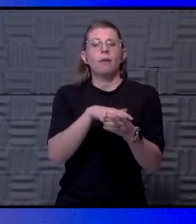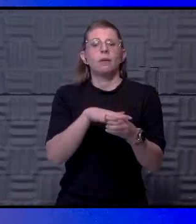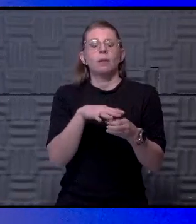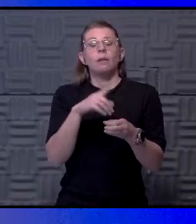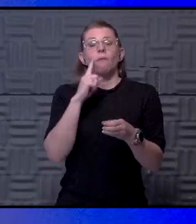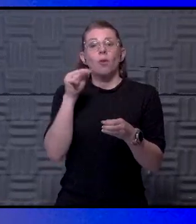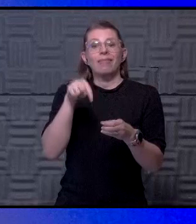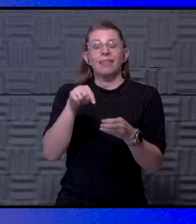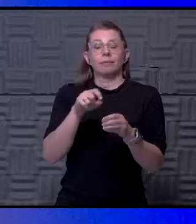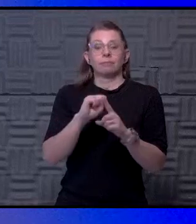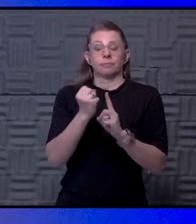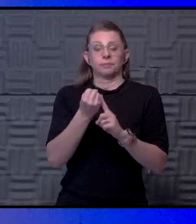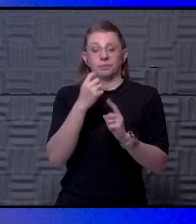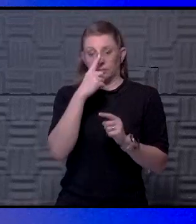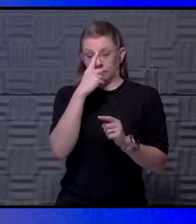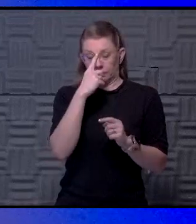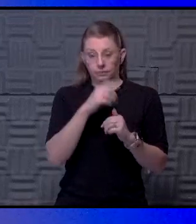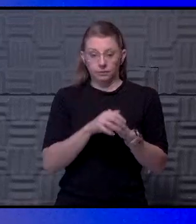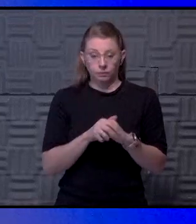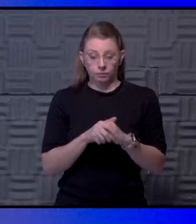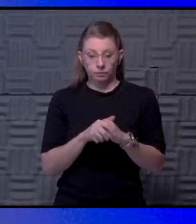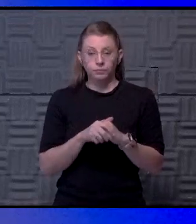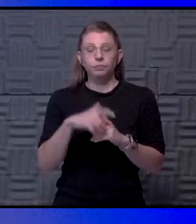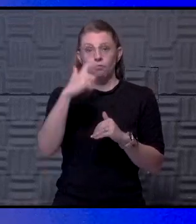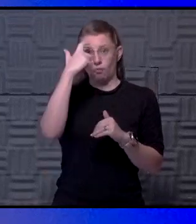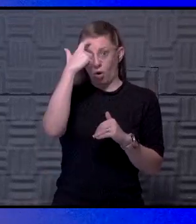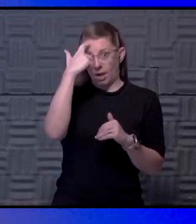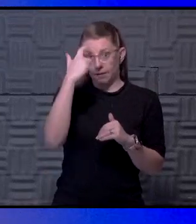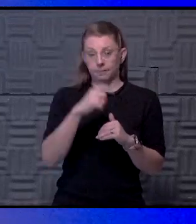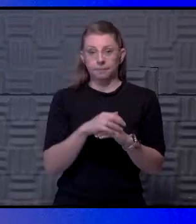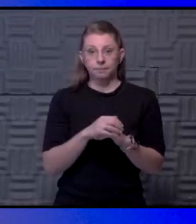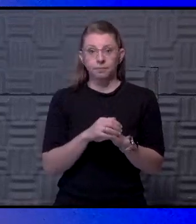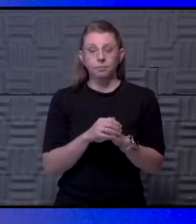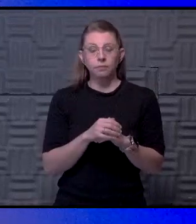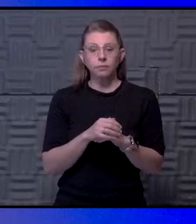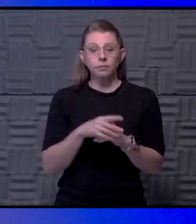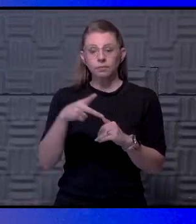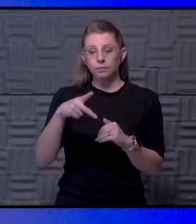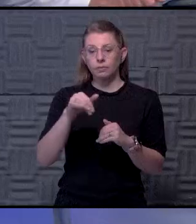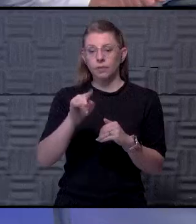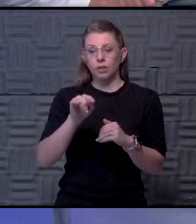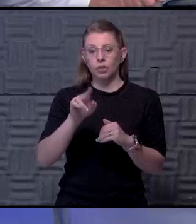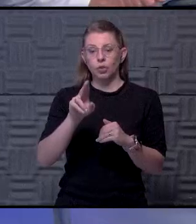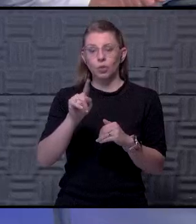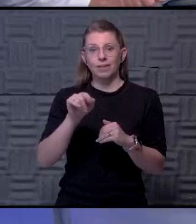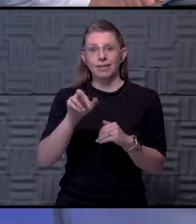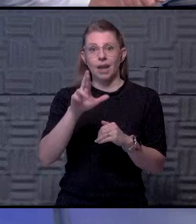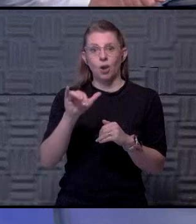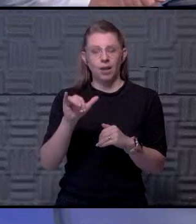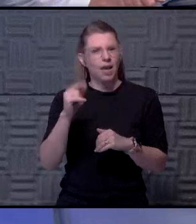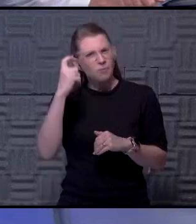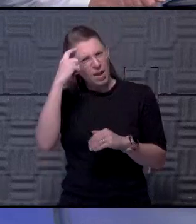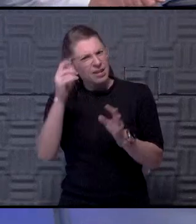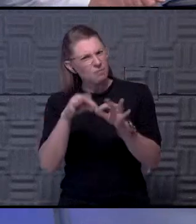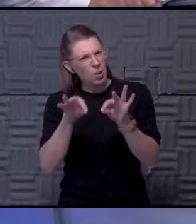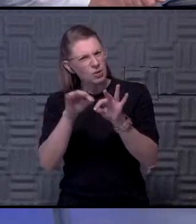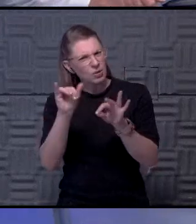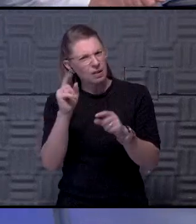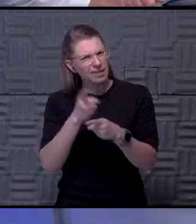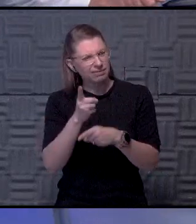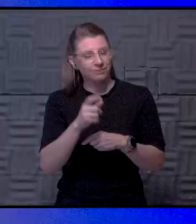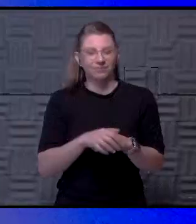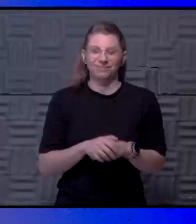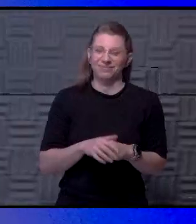case, there's the brain, his pituitary gland. And those are important things, that brain thing. That's important. Absolutely.